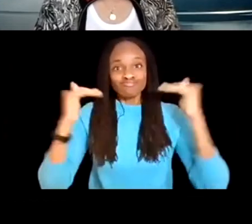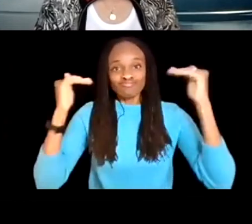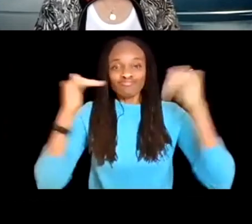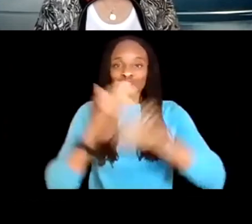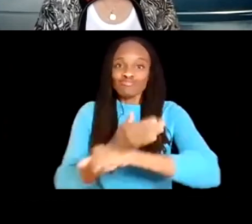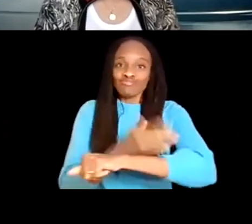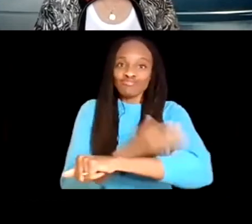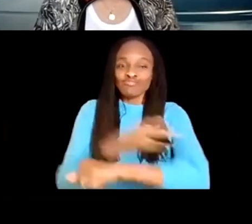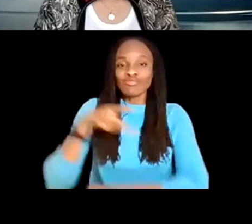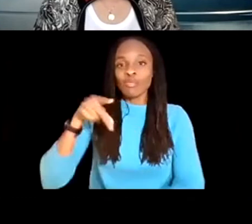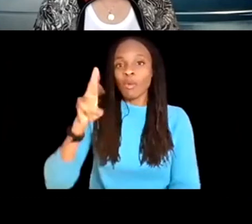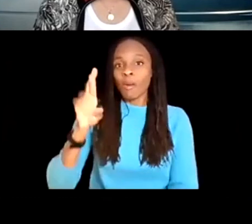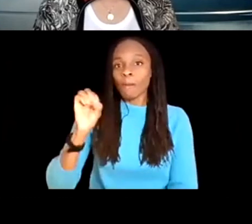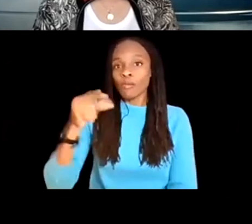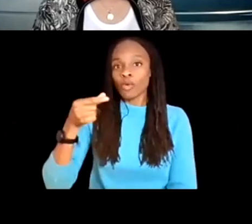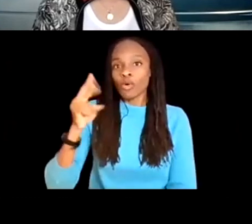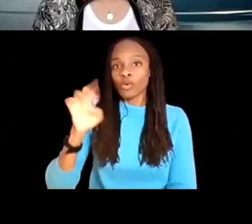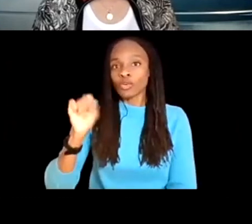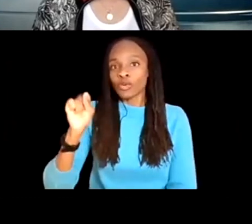already